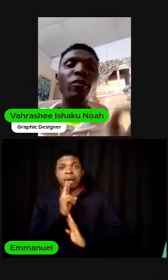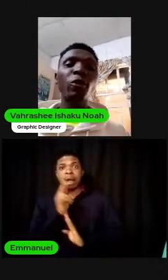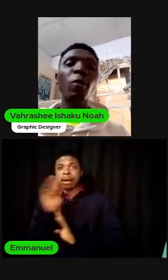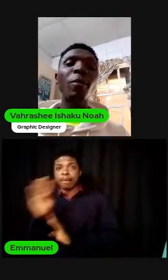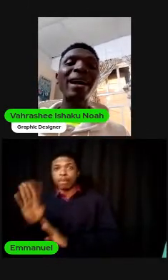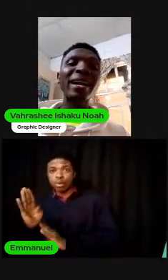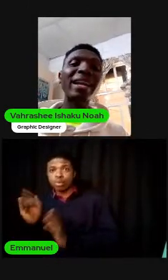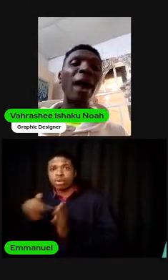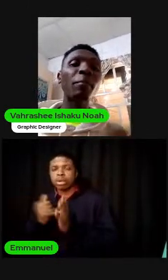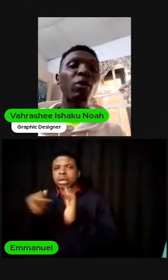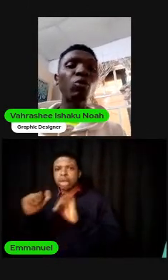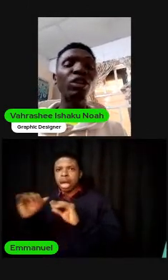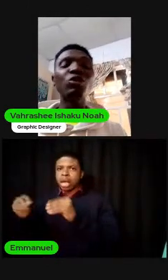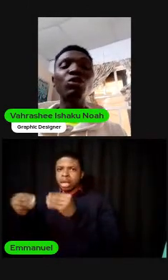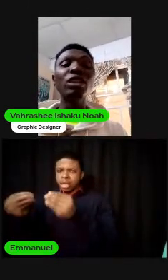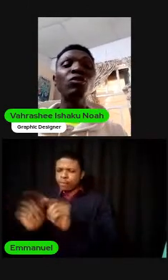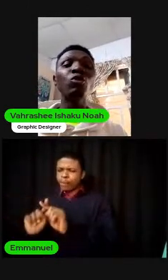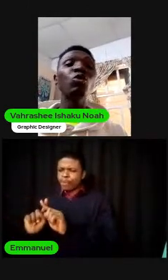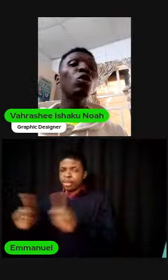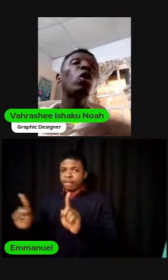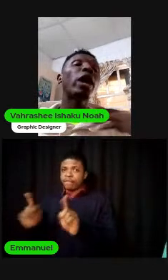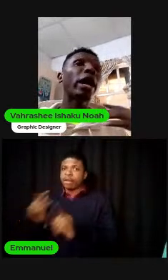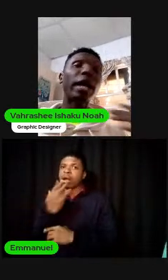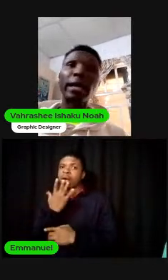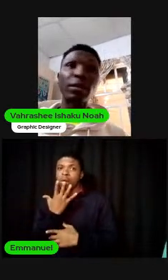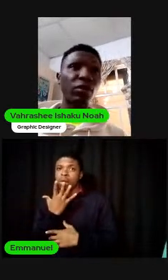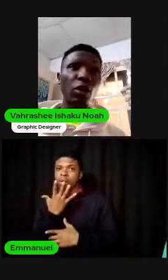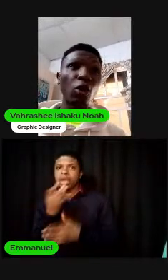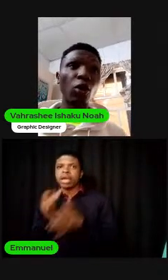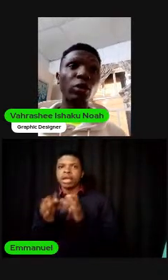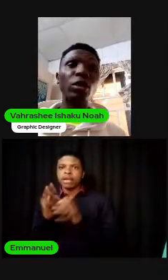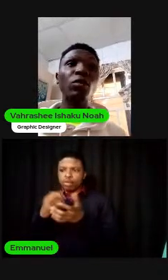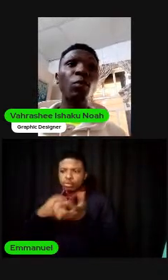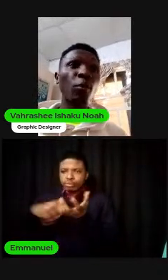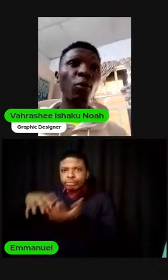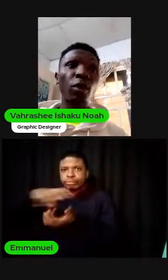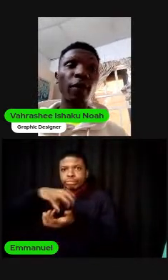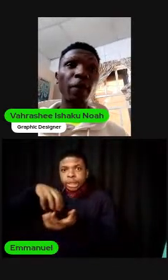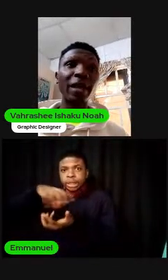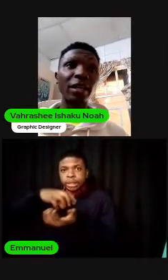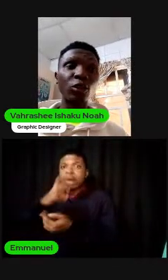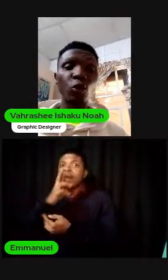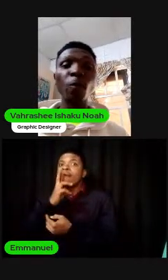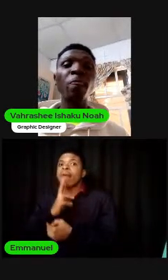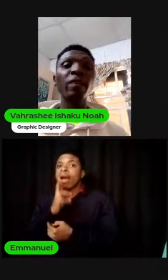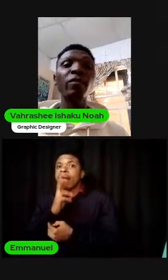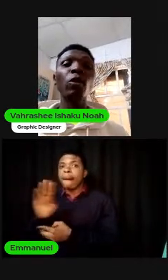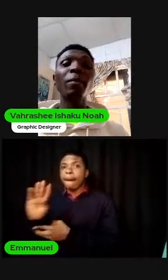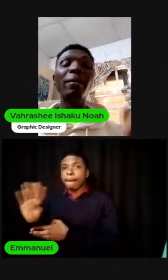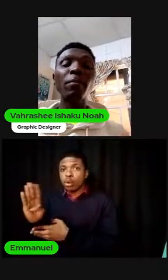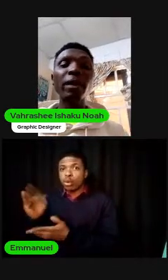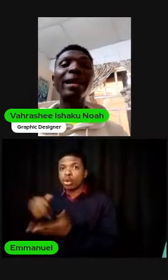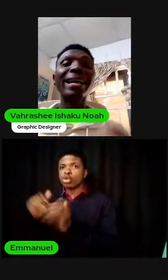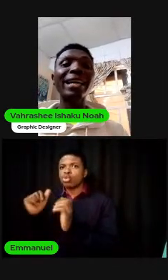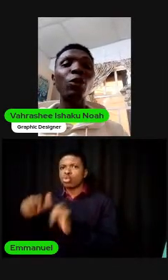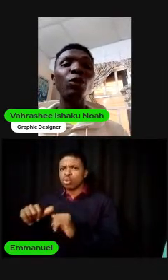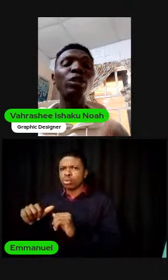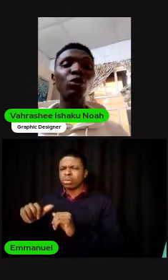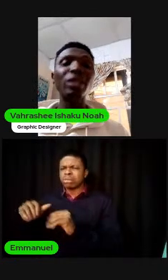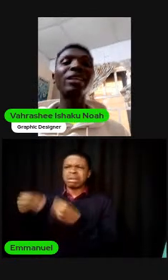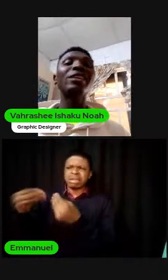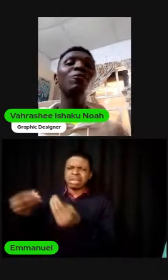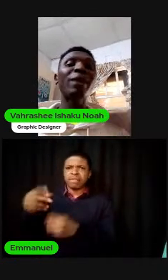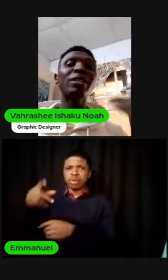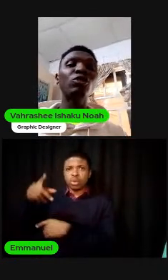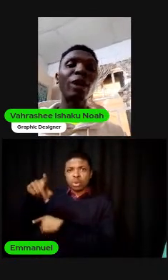color. If you combine red and blue, it will give you a different color. It will give you purple. I think so. If you combine red and yellow,